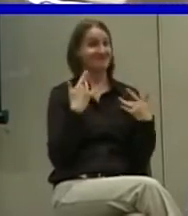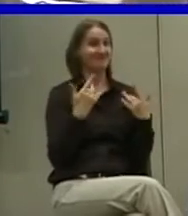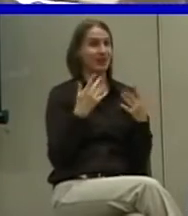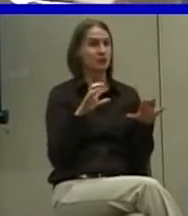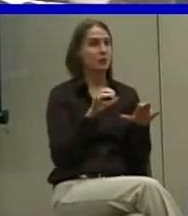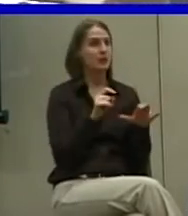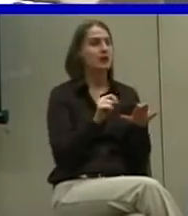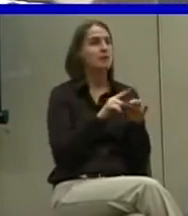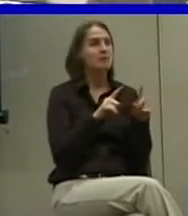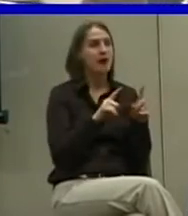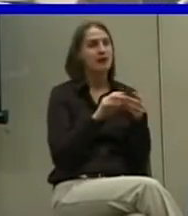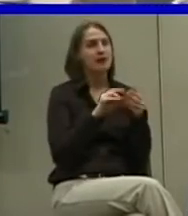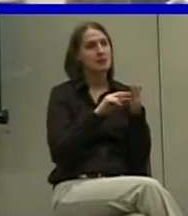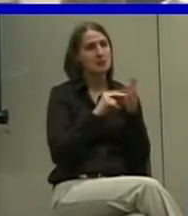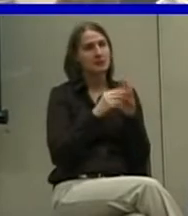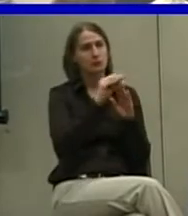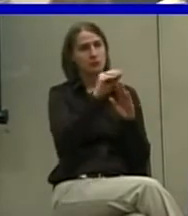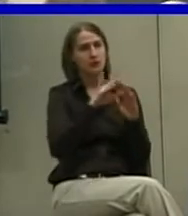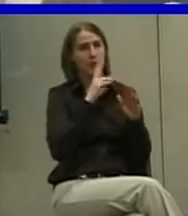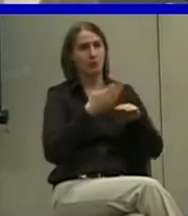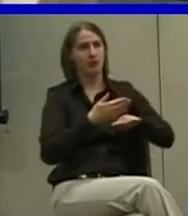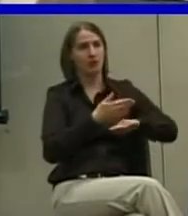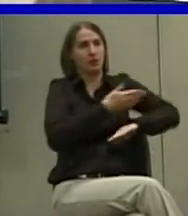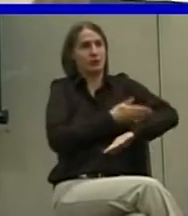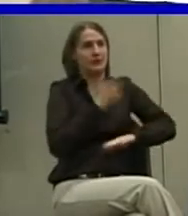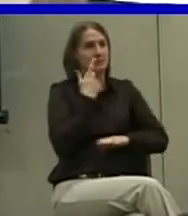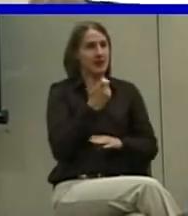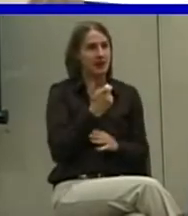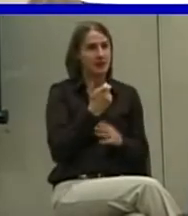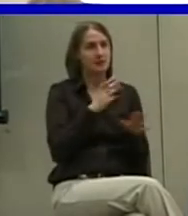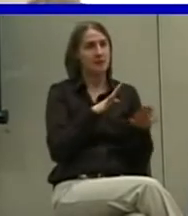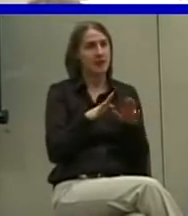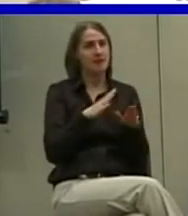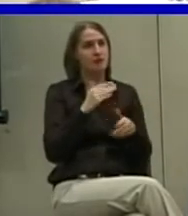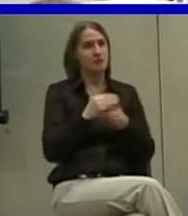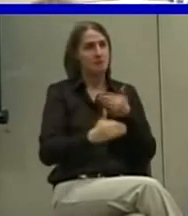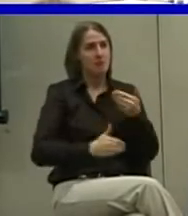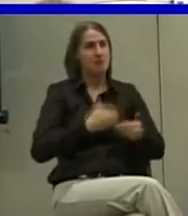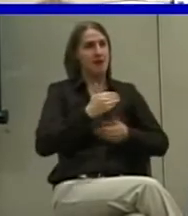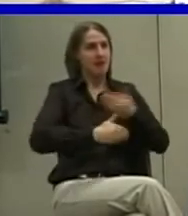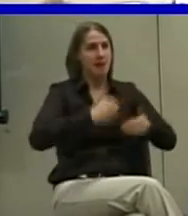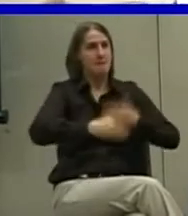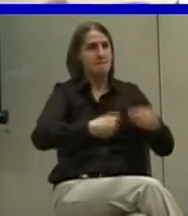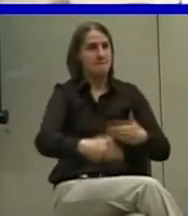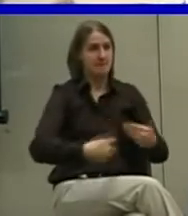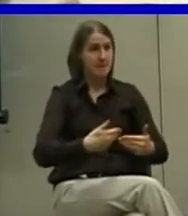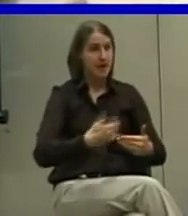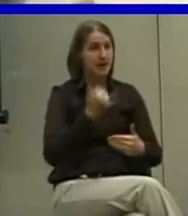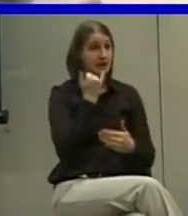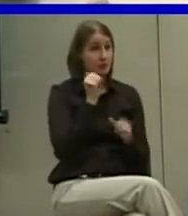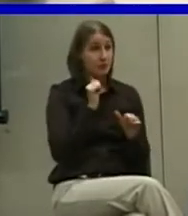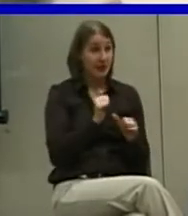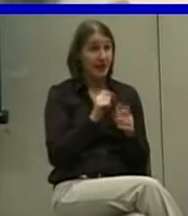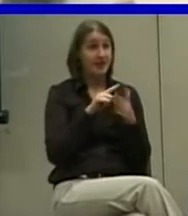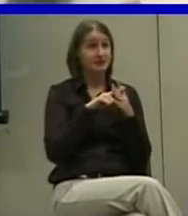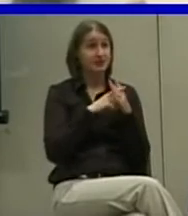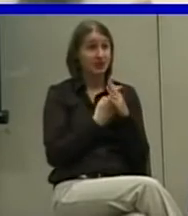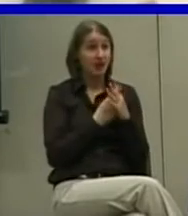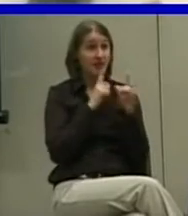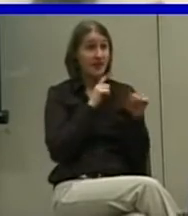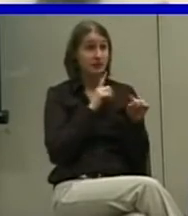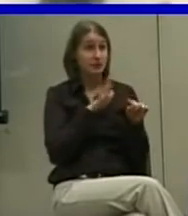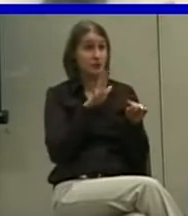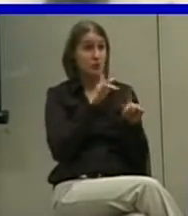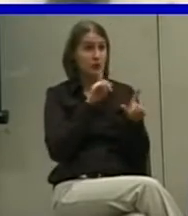have increased because of a principle called behavior momentum. Can you get the kids engaged with answering you on things